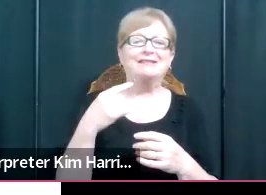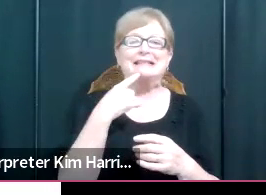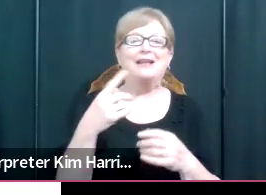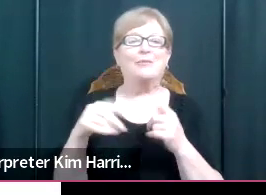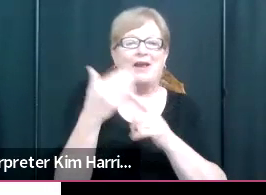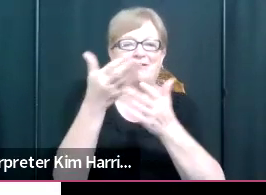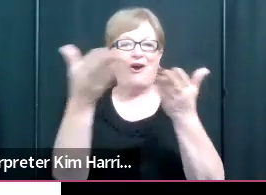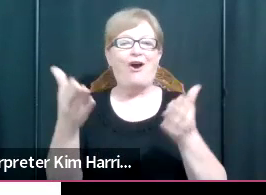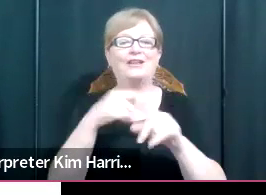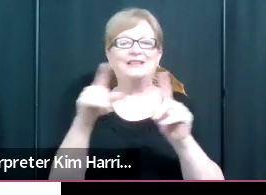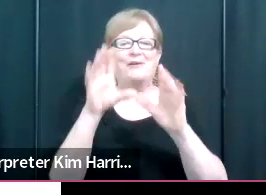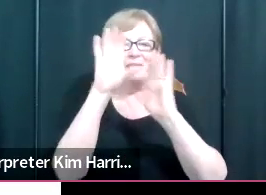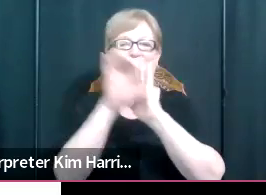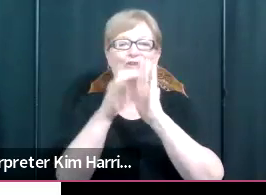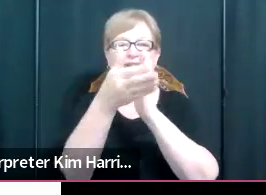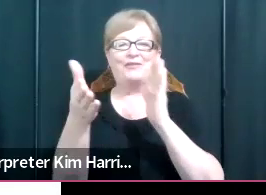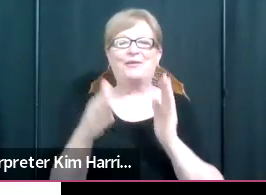shoulder.